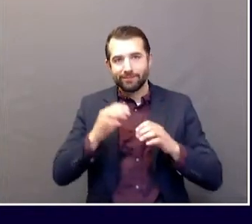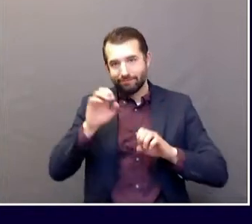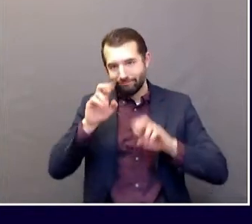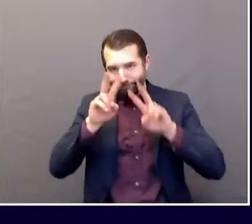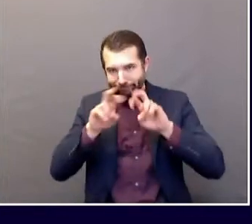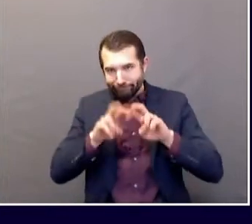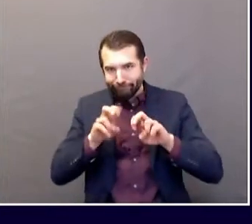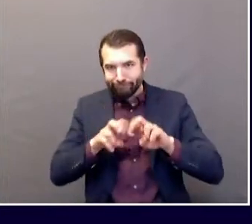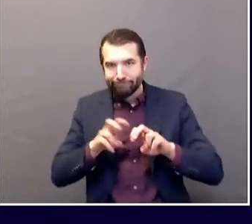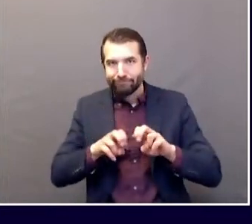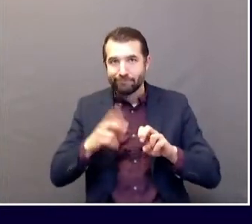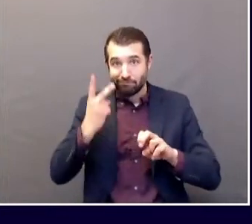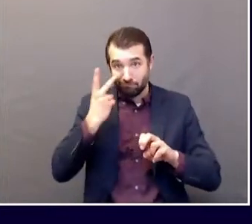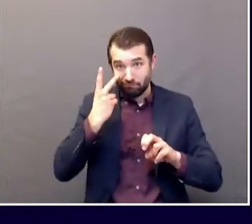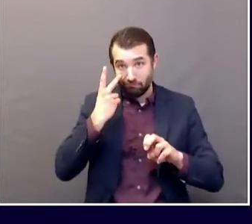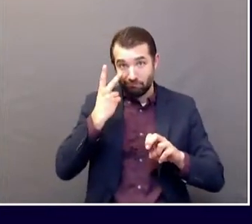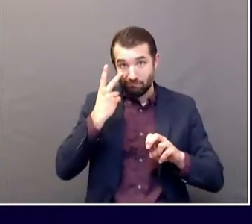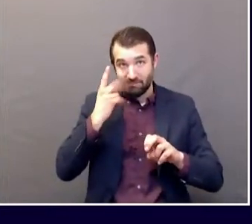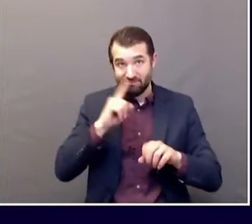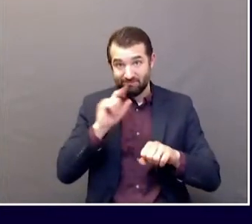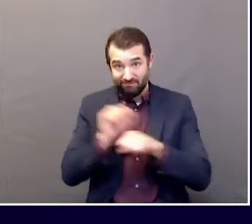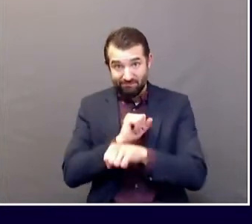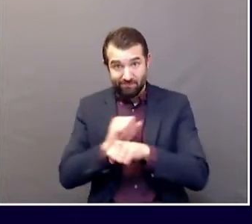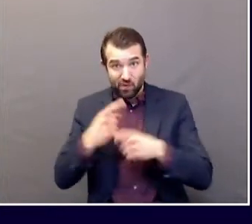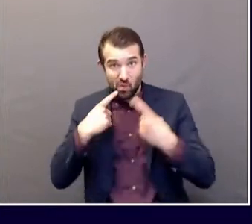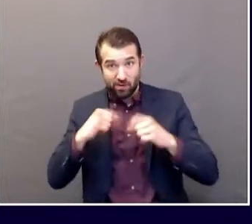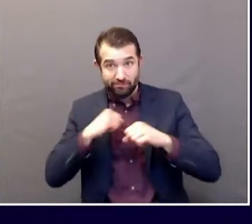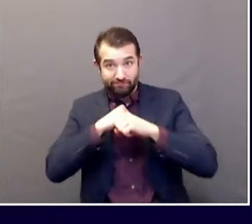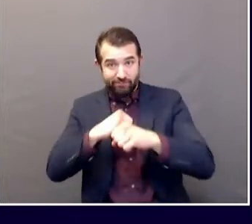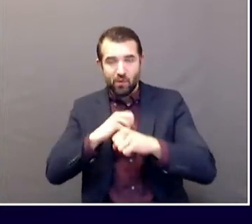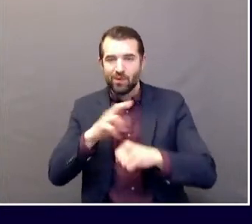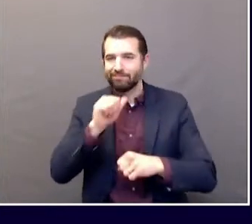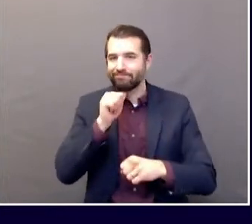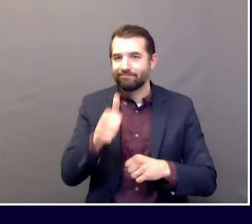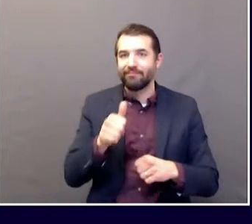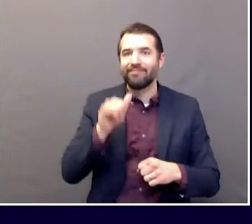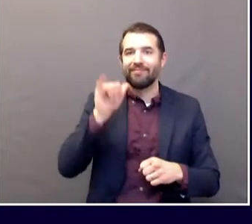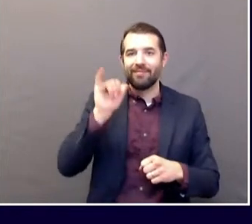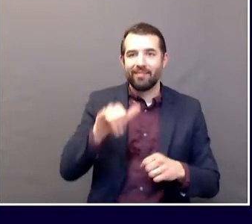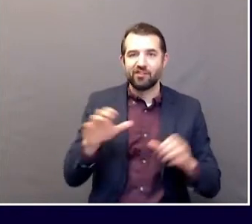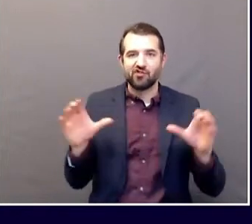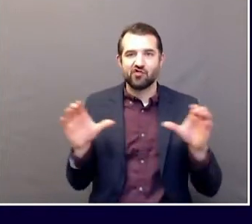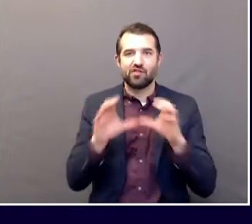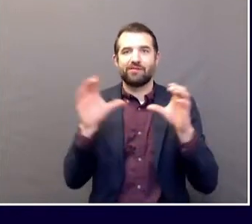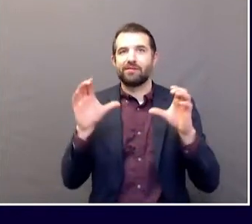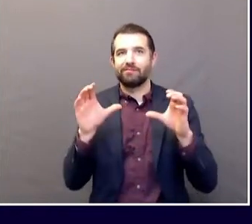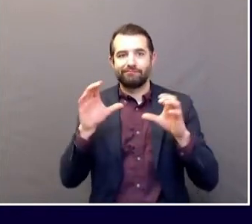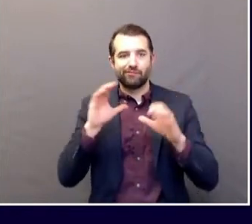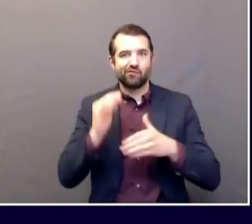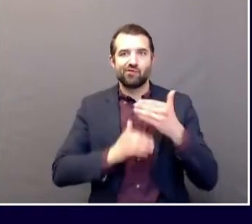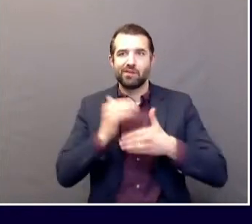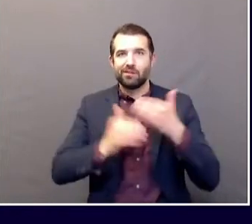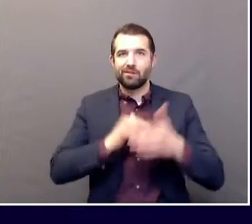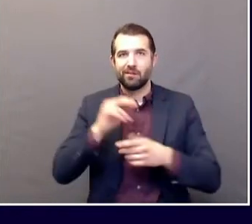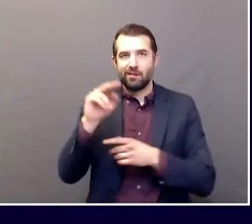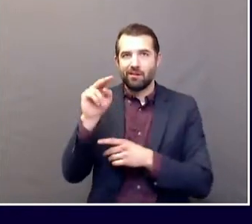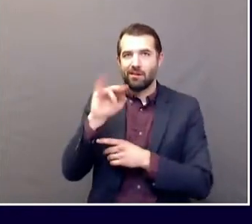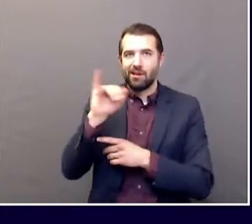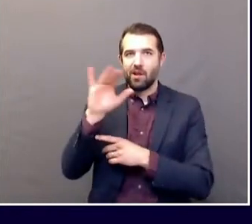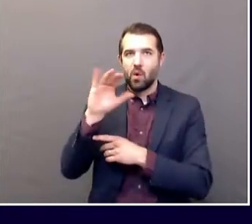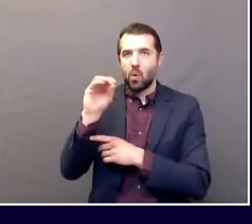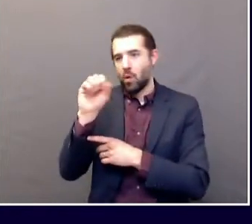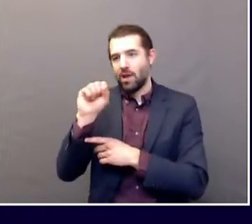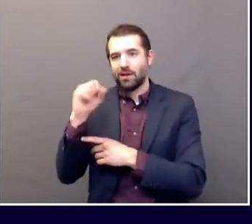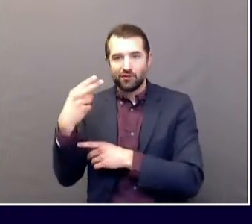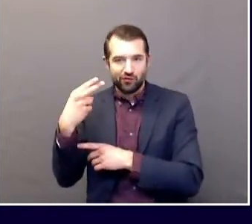gone necessarily through that NIOSH kind of certification process, which is why we took the action immediately upon receipt